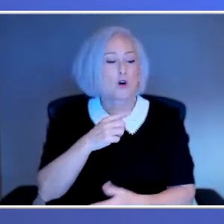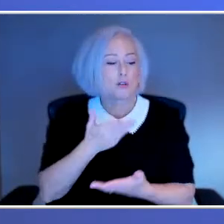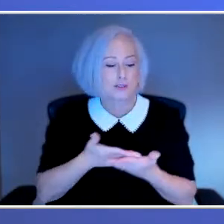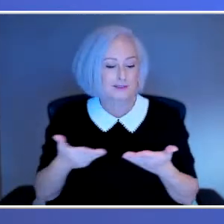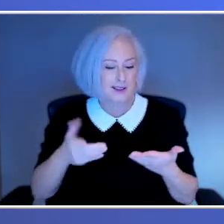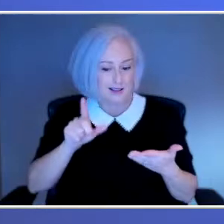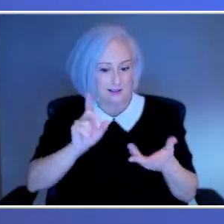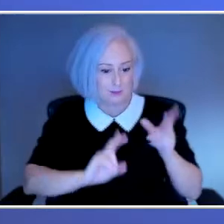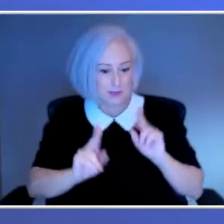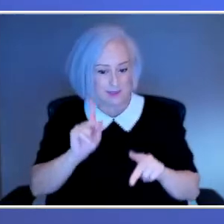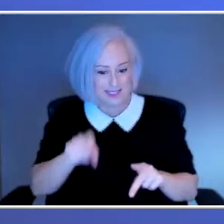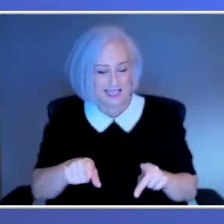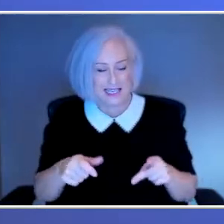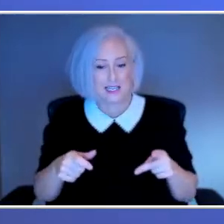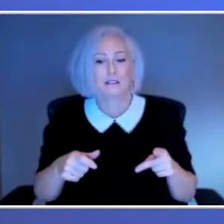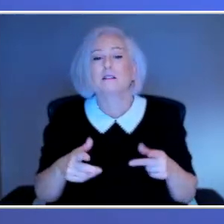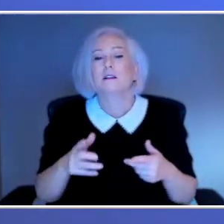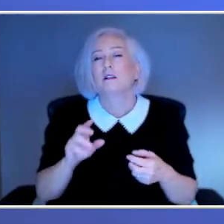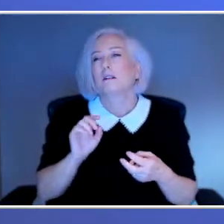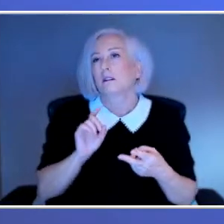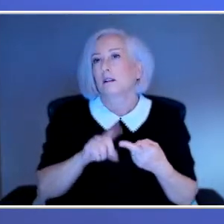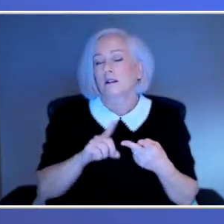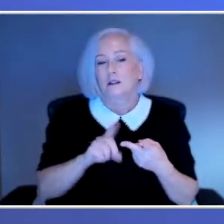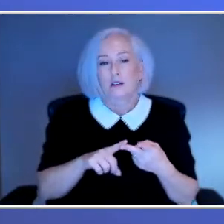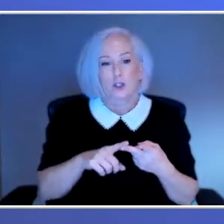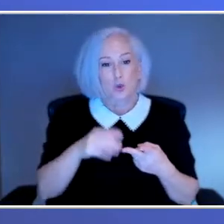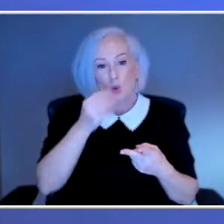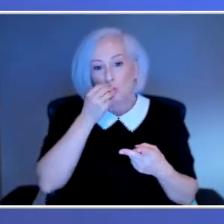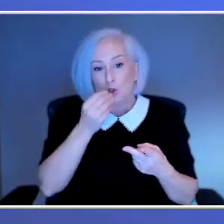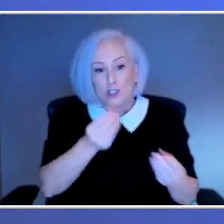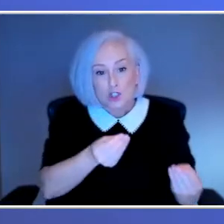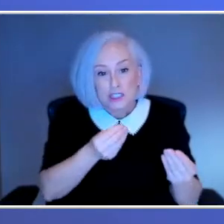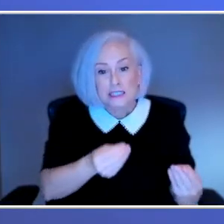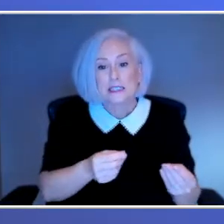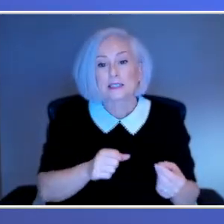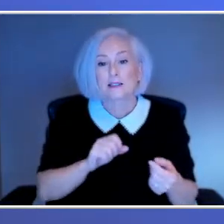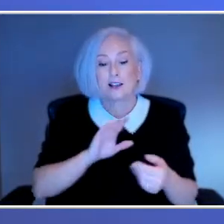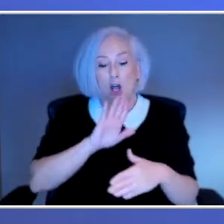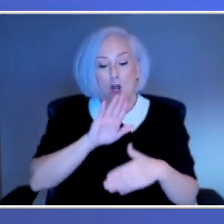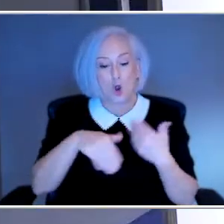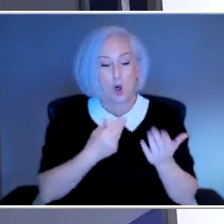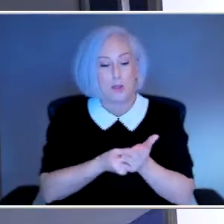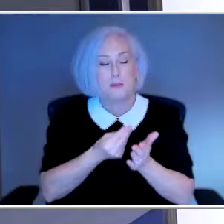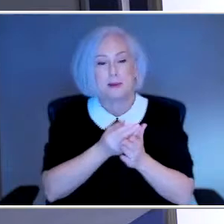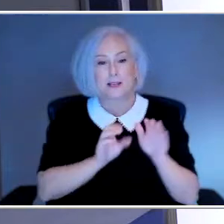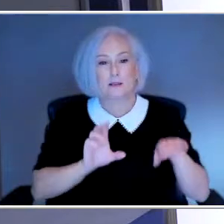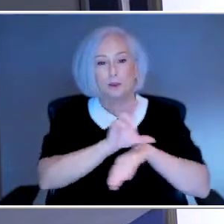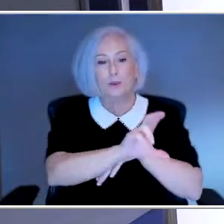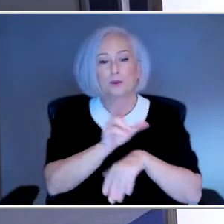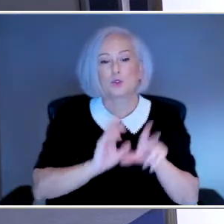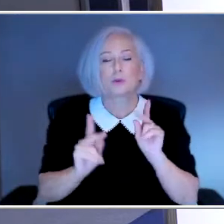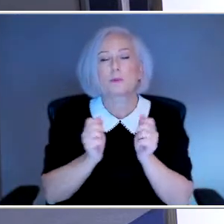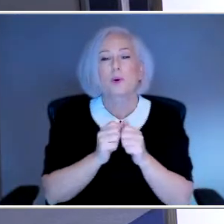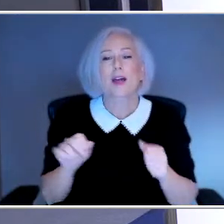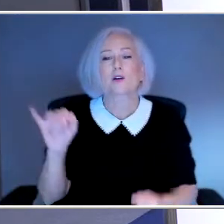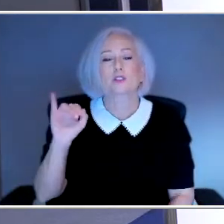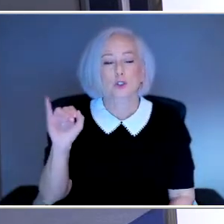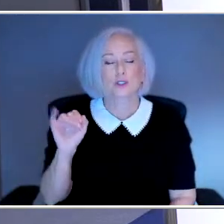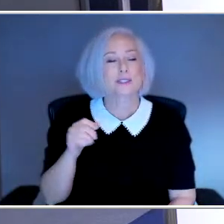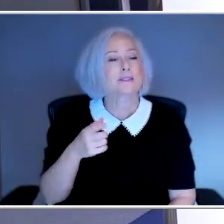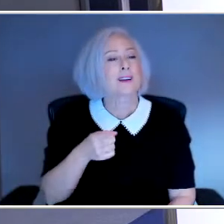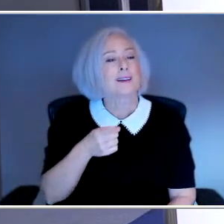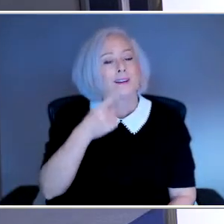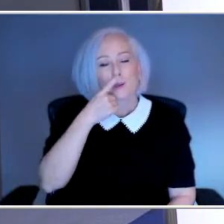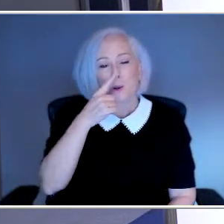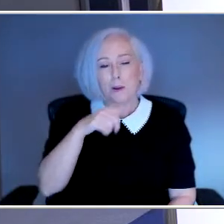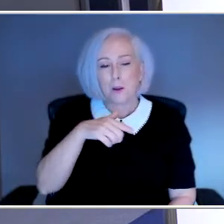needs. It helps, and all those funds go back to them. And people who don't know about bra couture, tell them what it is, because you went to